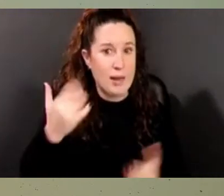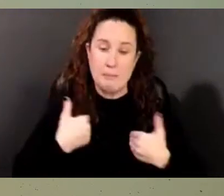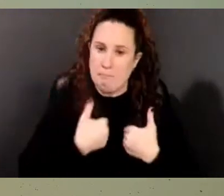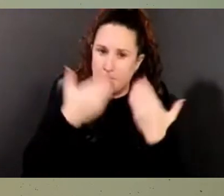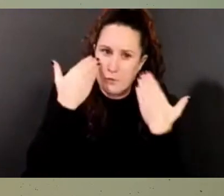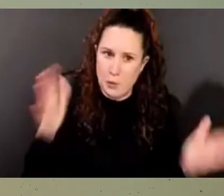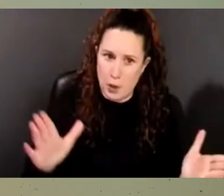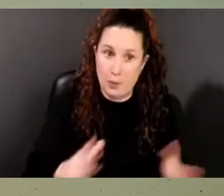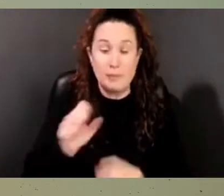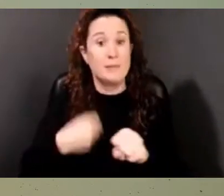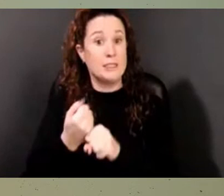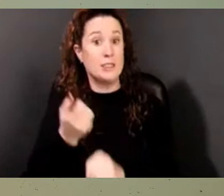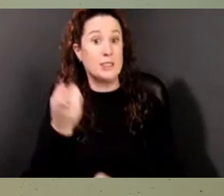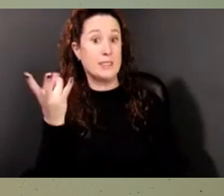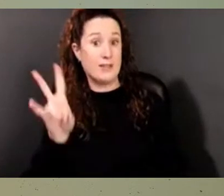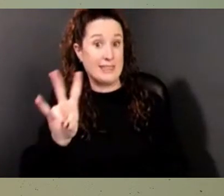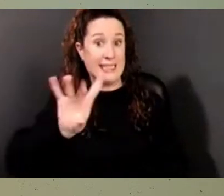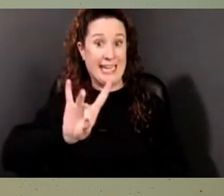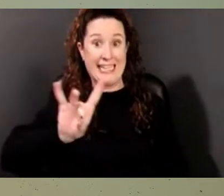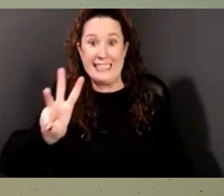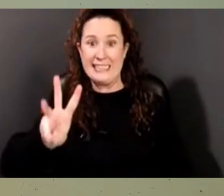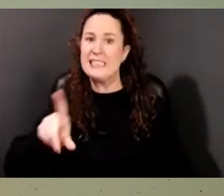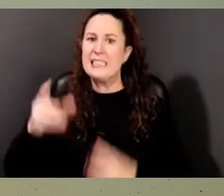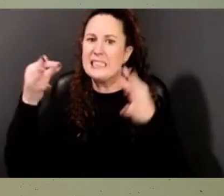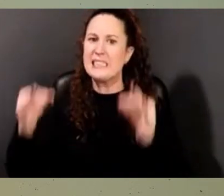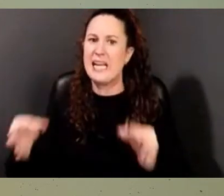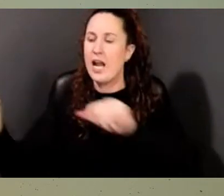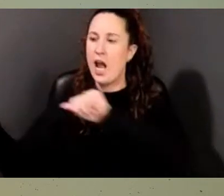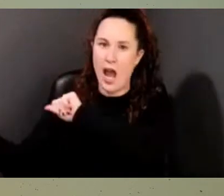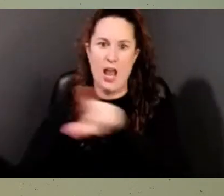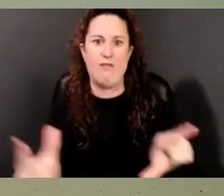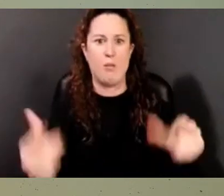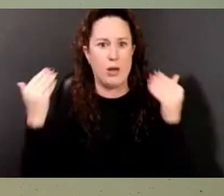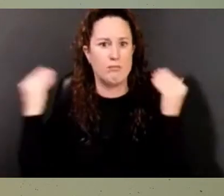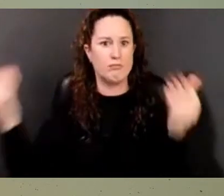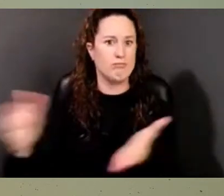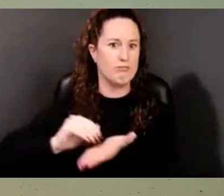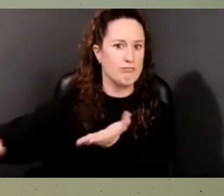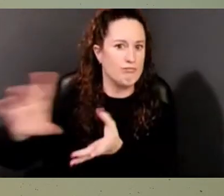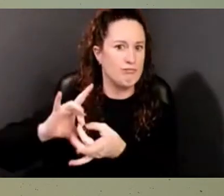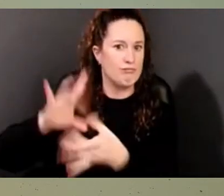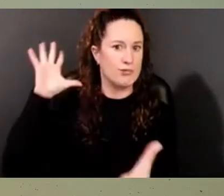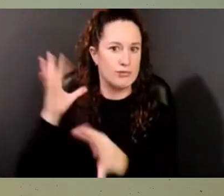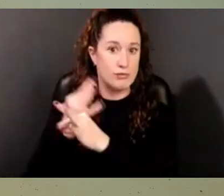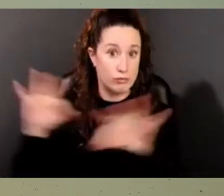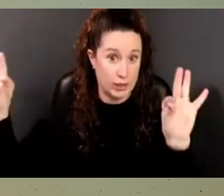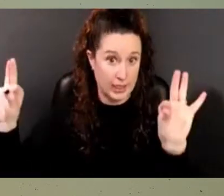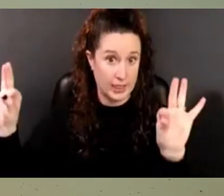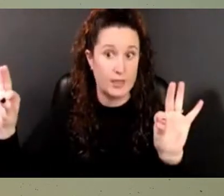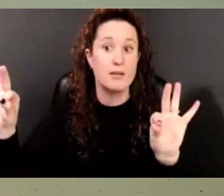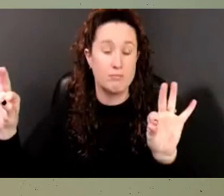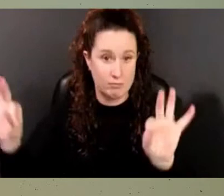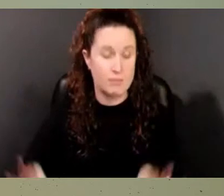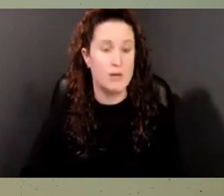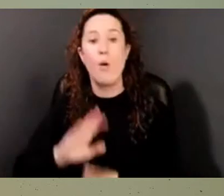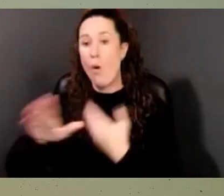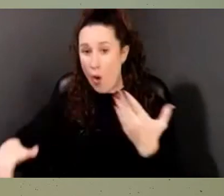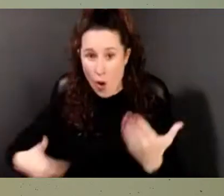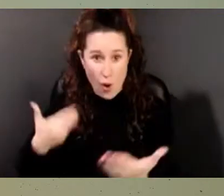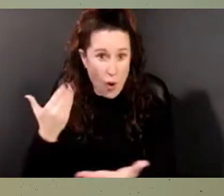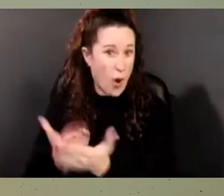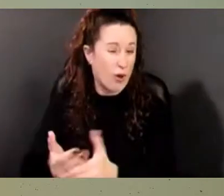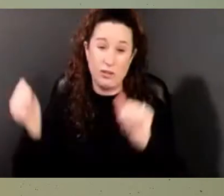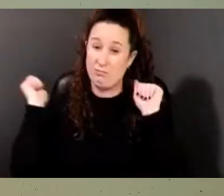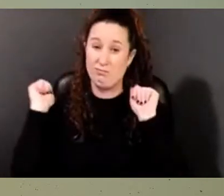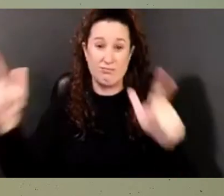1786, he is deciding to free everyone. And he signs an unconditional manumission that released all the enslaved individuals from